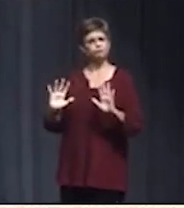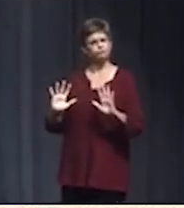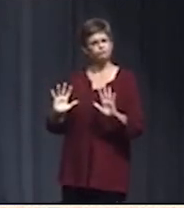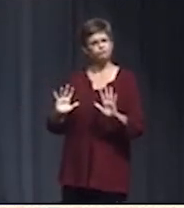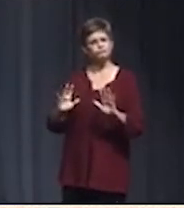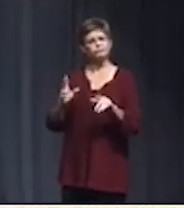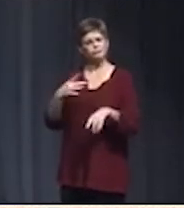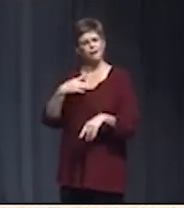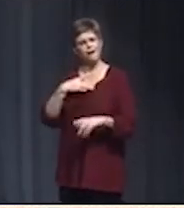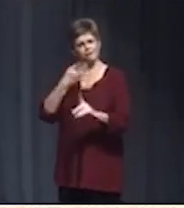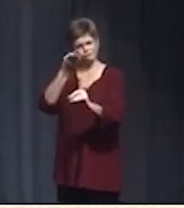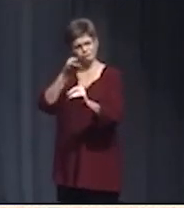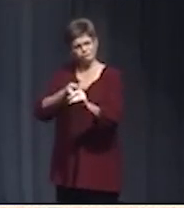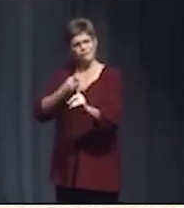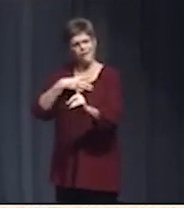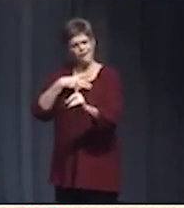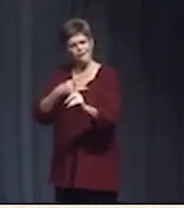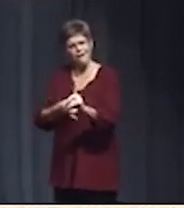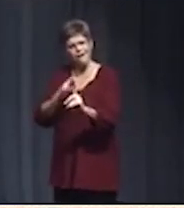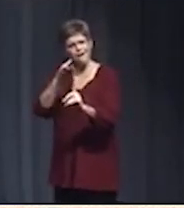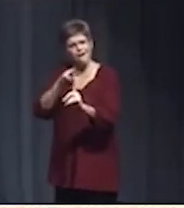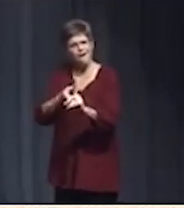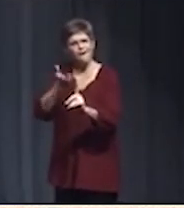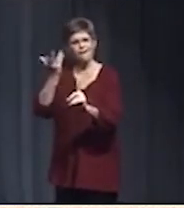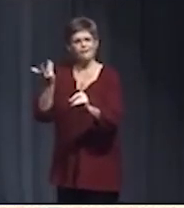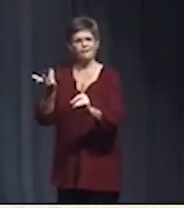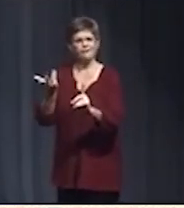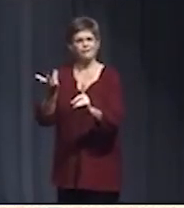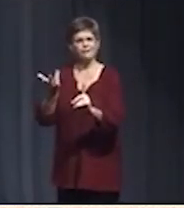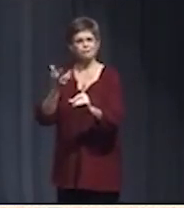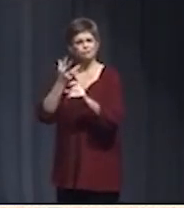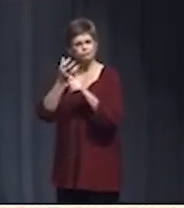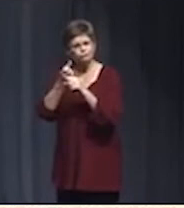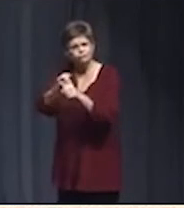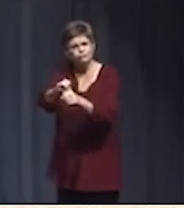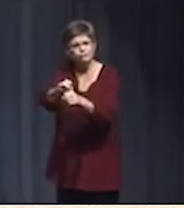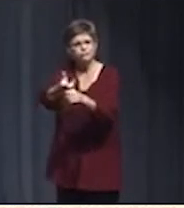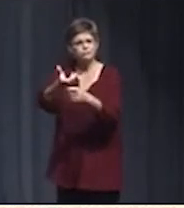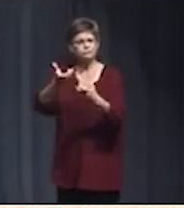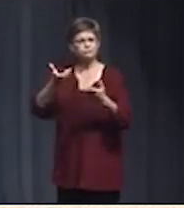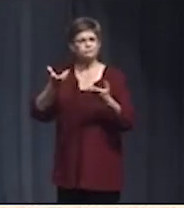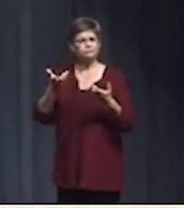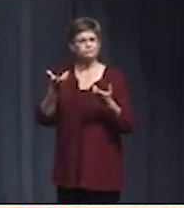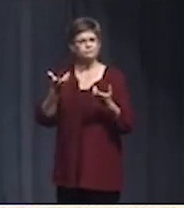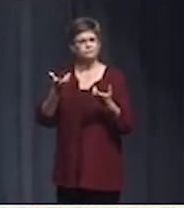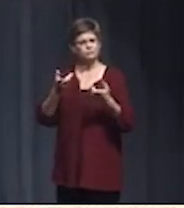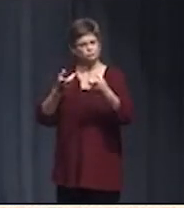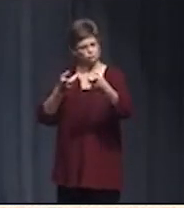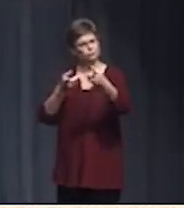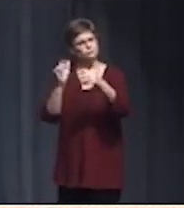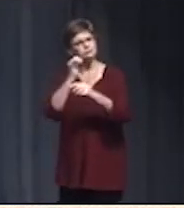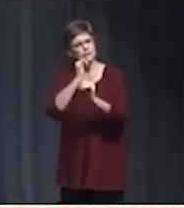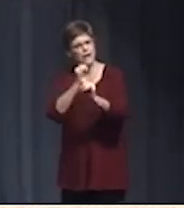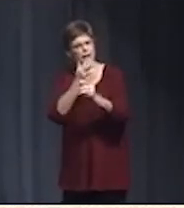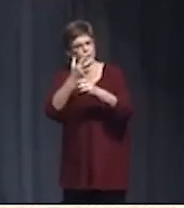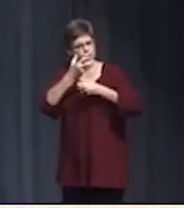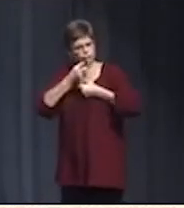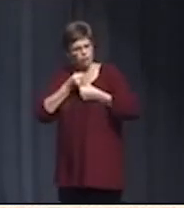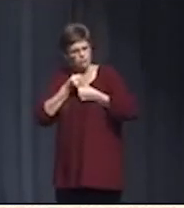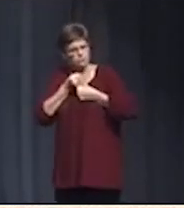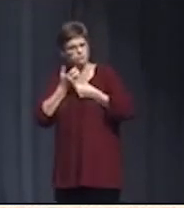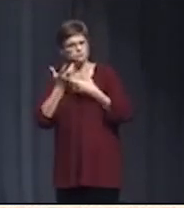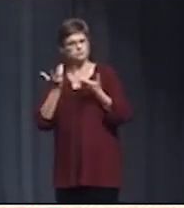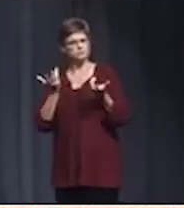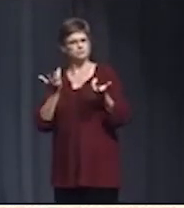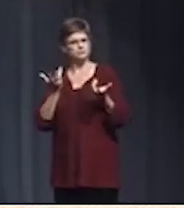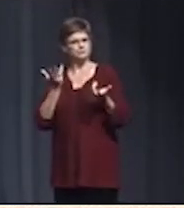you like him as a person. You like who he is. You trust him, and he should trust you.